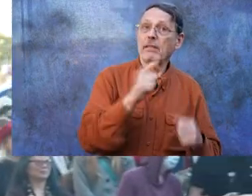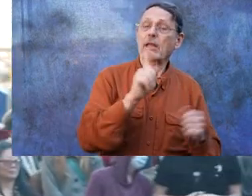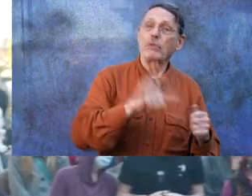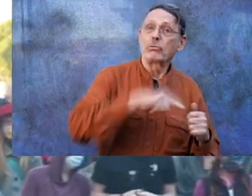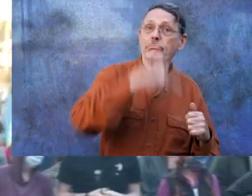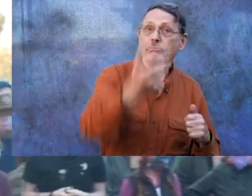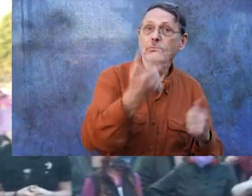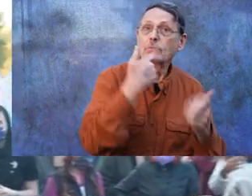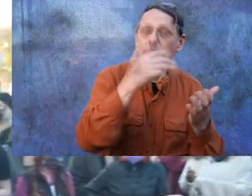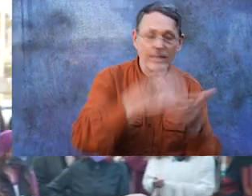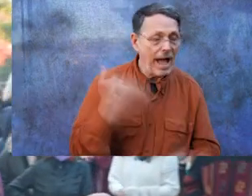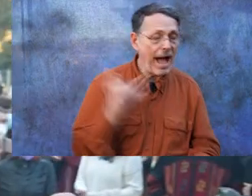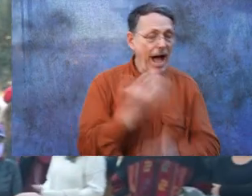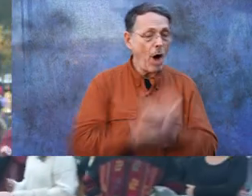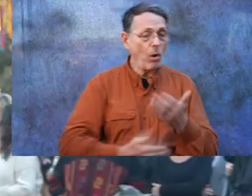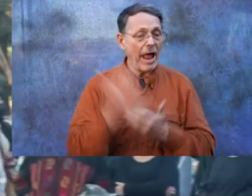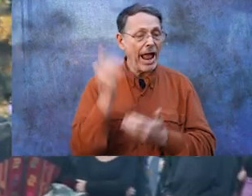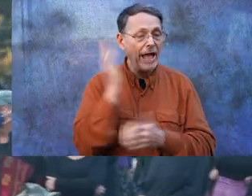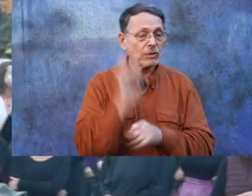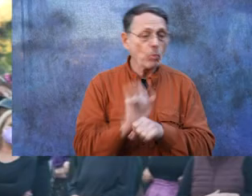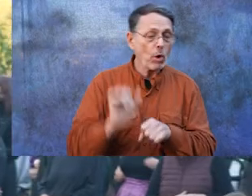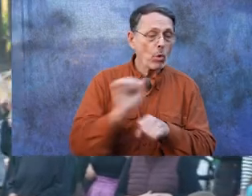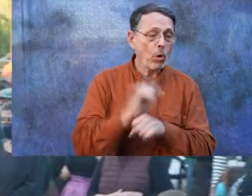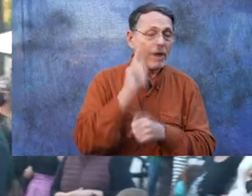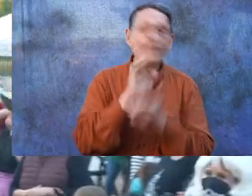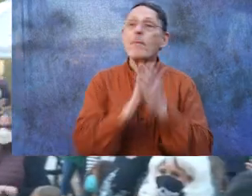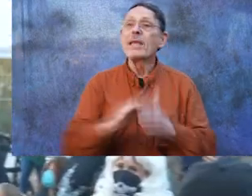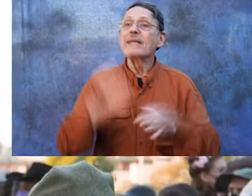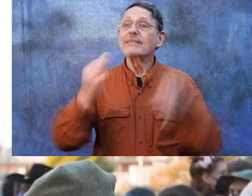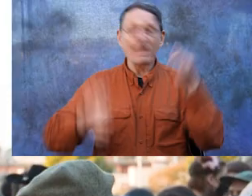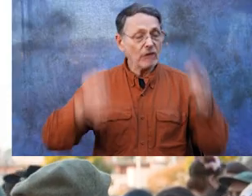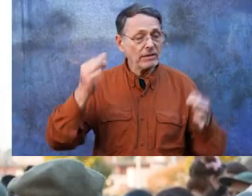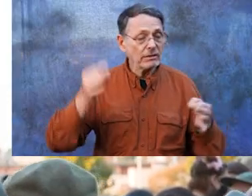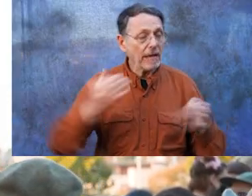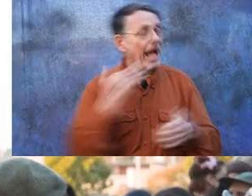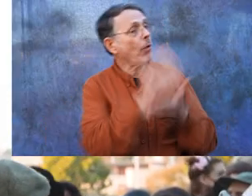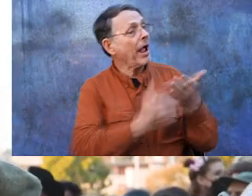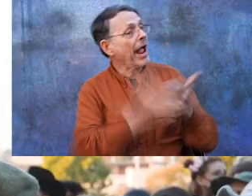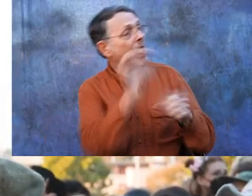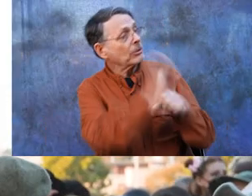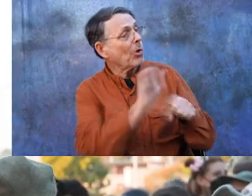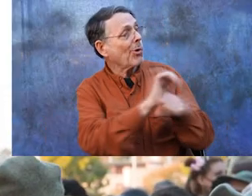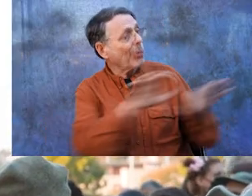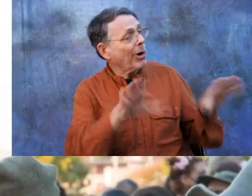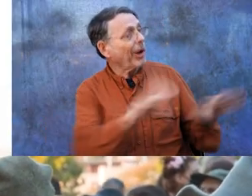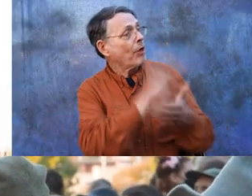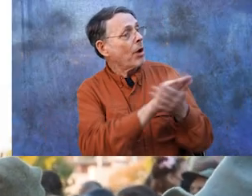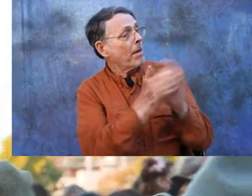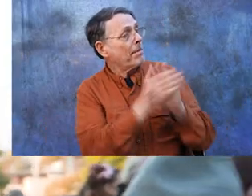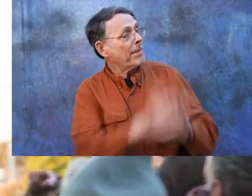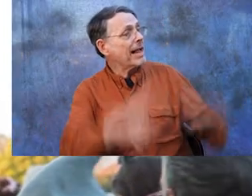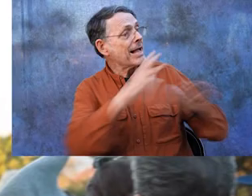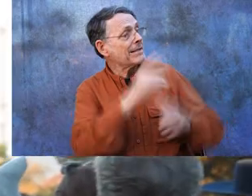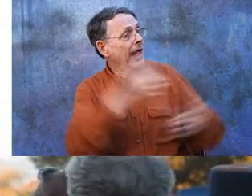I'll sing to you, will you sing back to me? Our hands will work for peace and justice. Our hands will